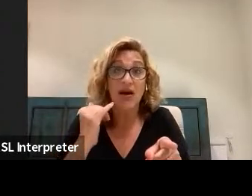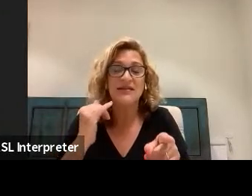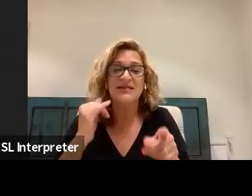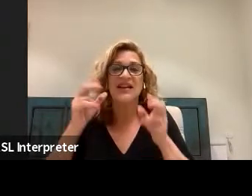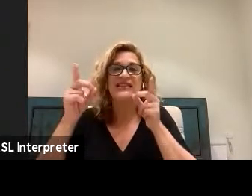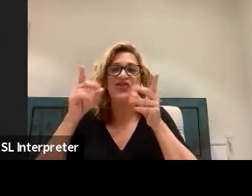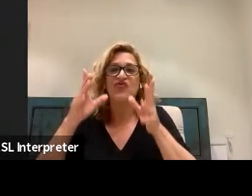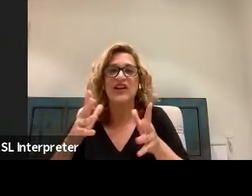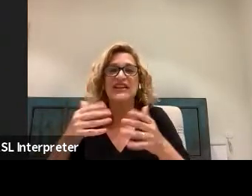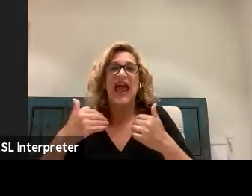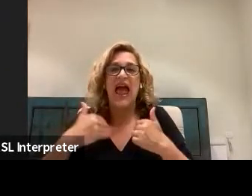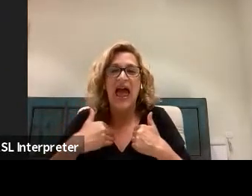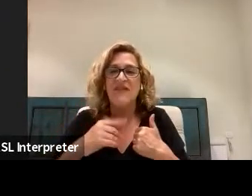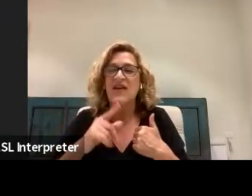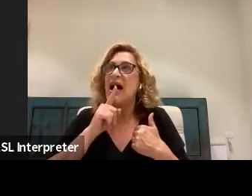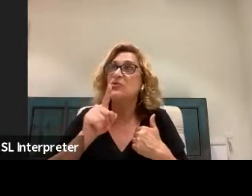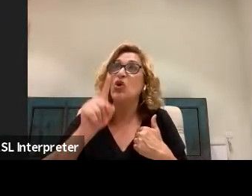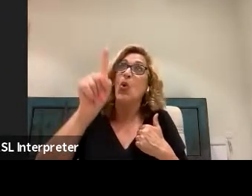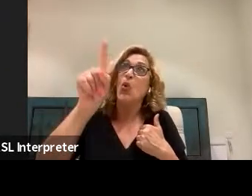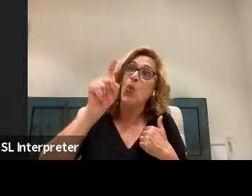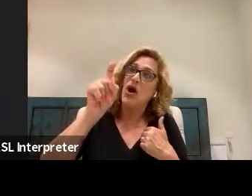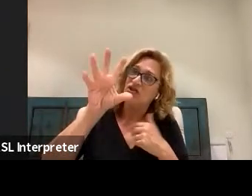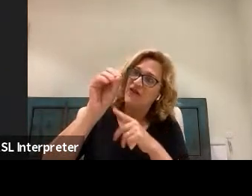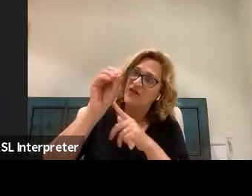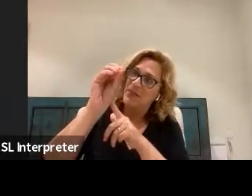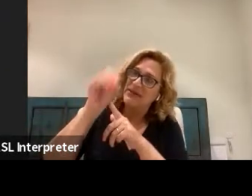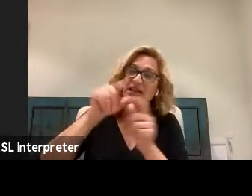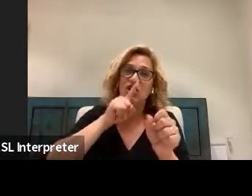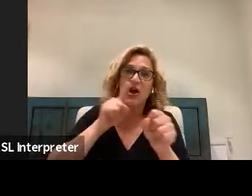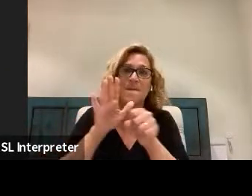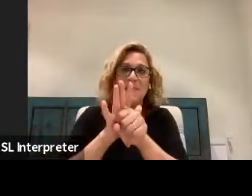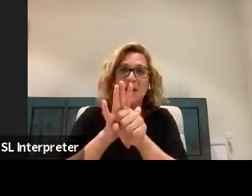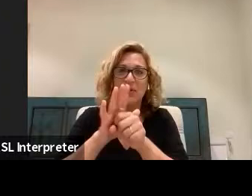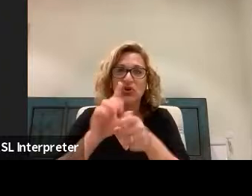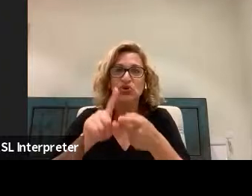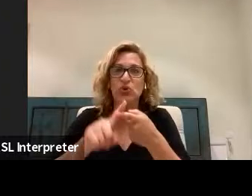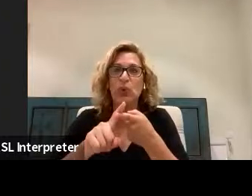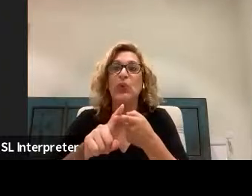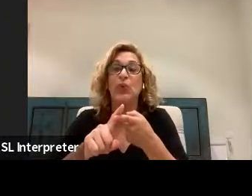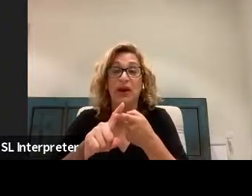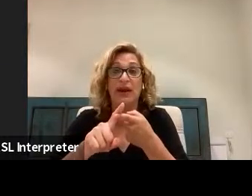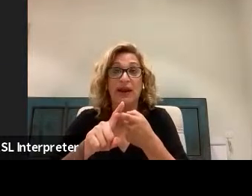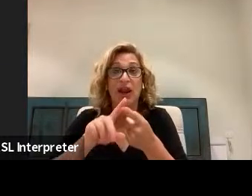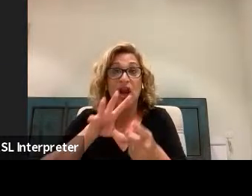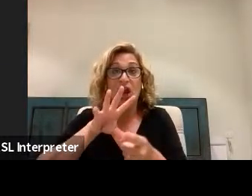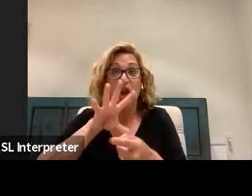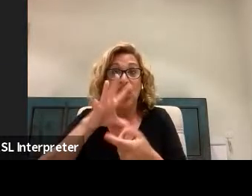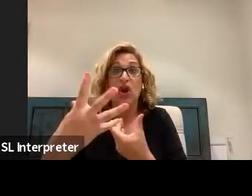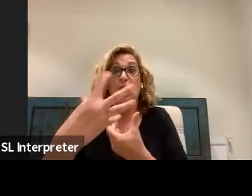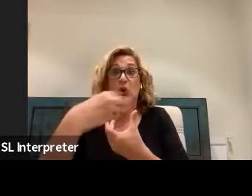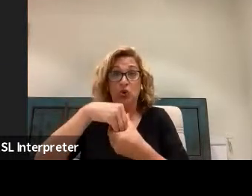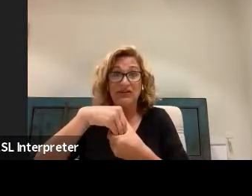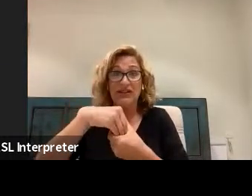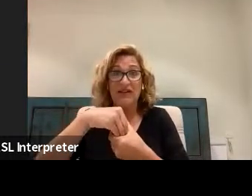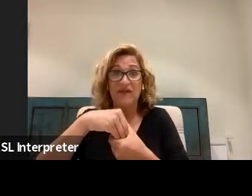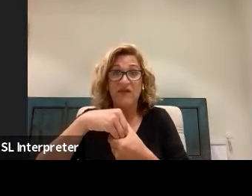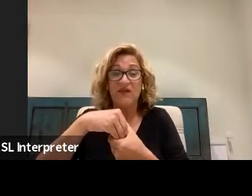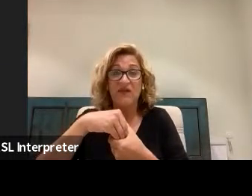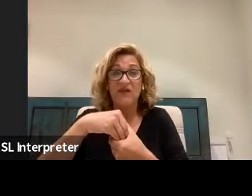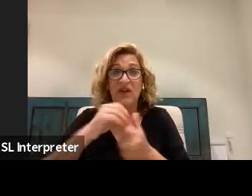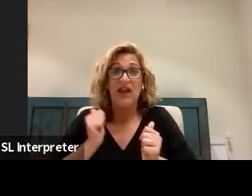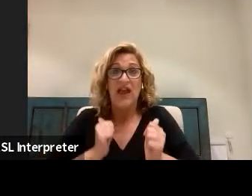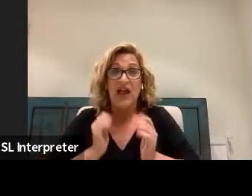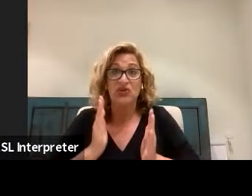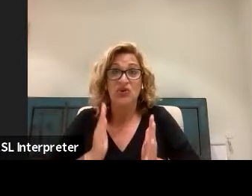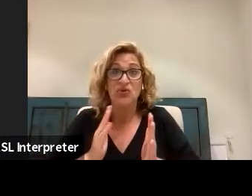had an absolute 150% commitment to inclusive casting. So there were